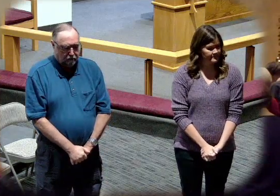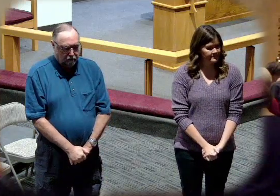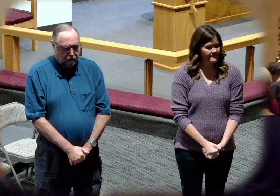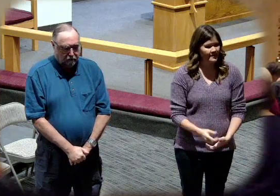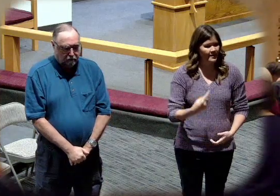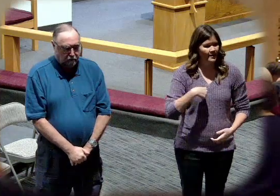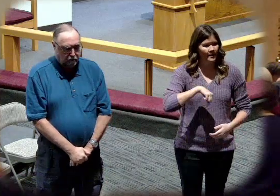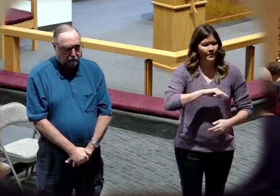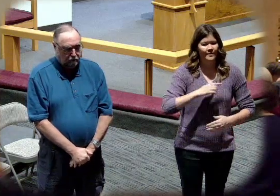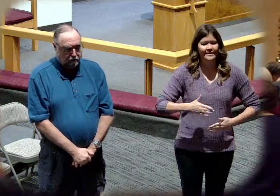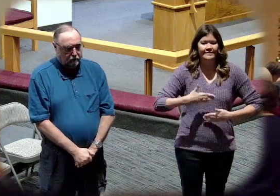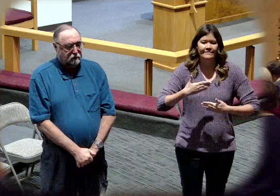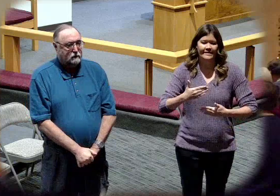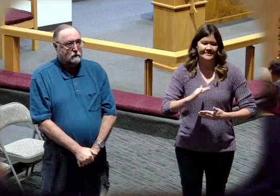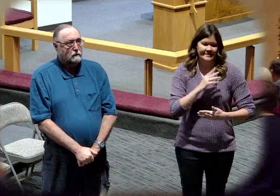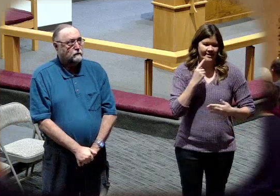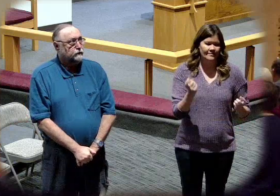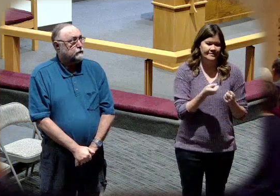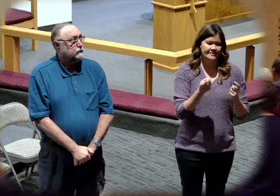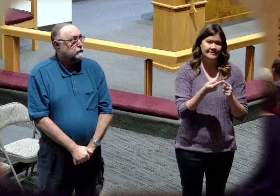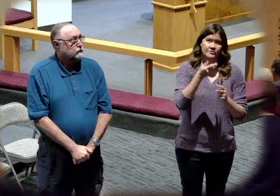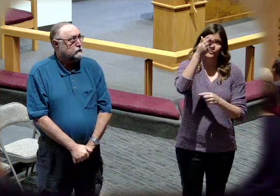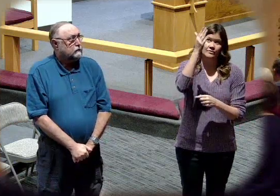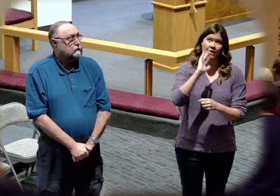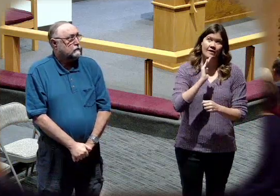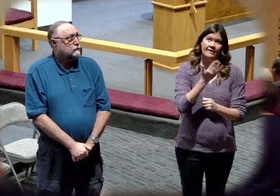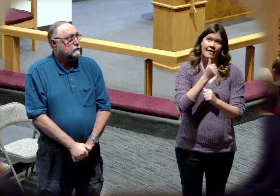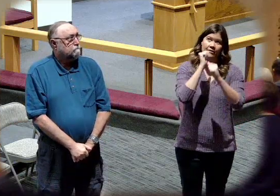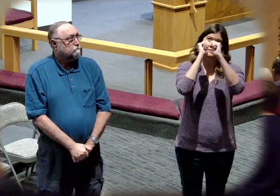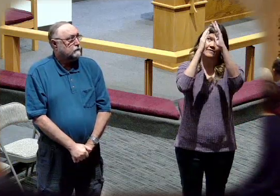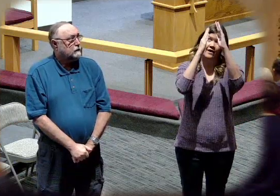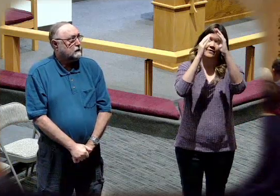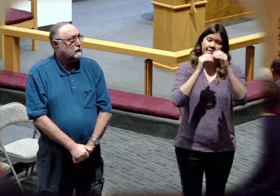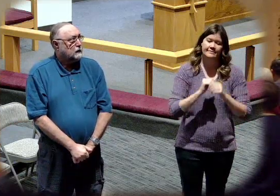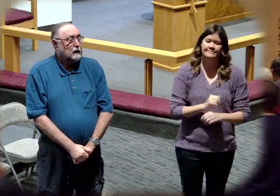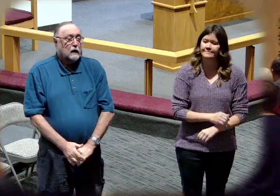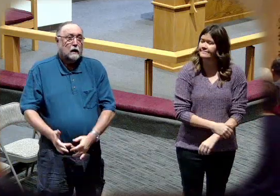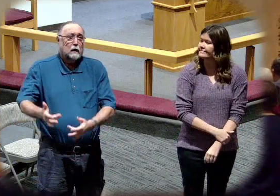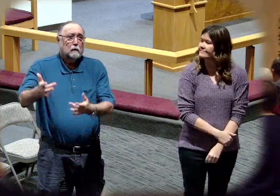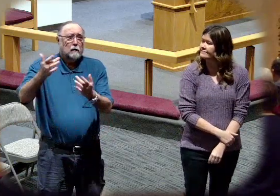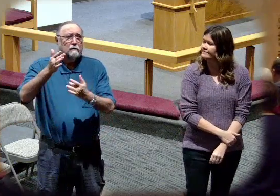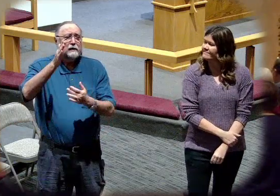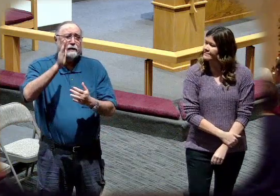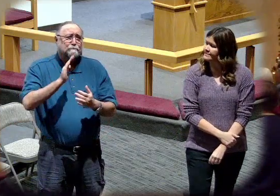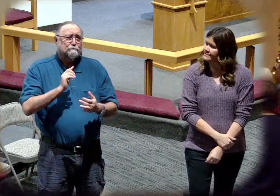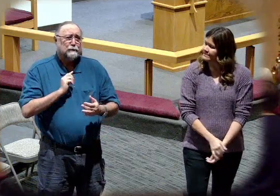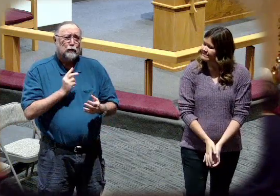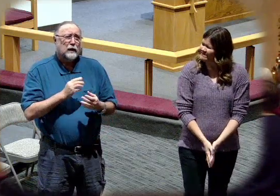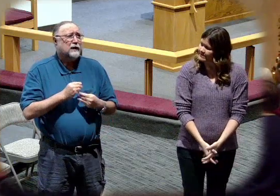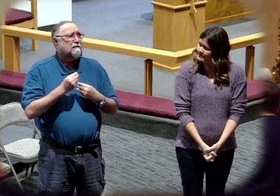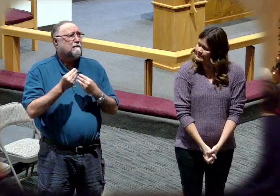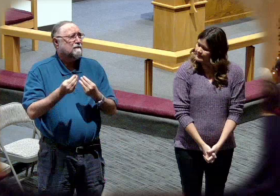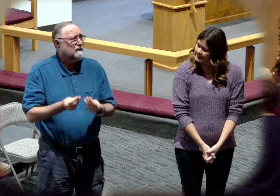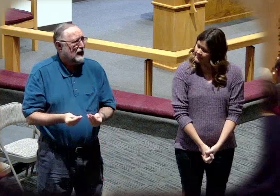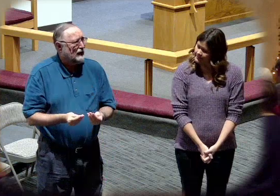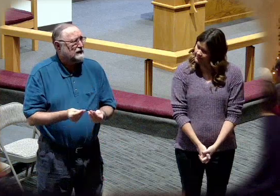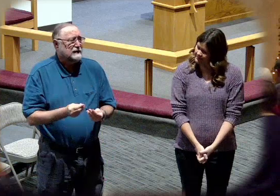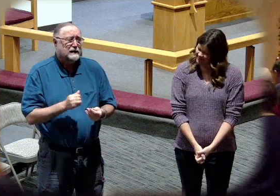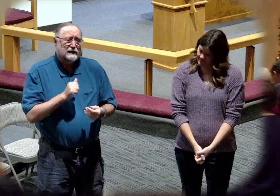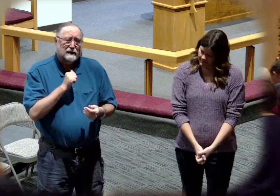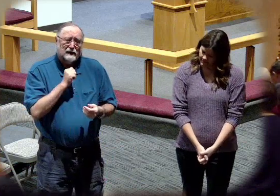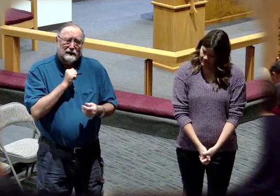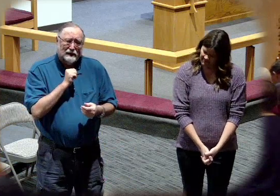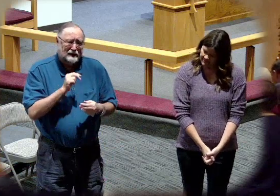Let us then confess our sins to God our Father. Most merciful God, we confess that we are by